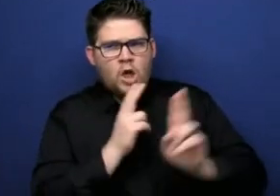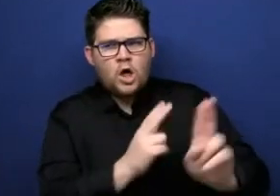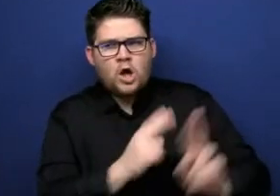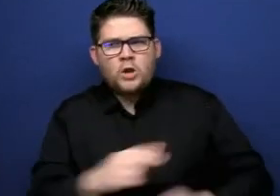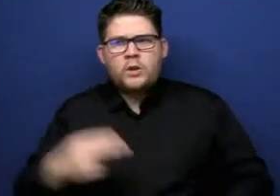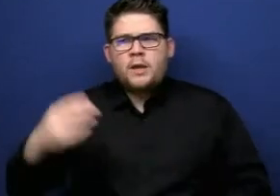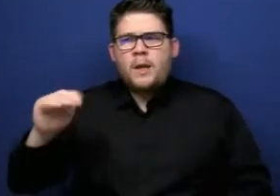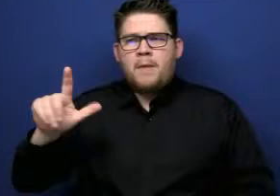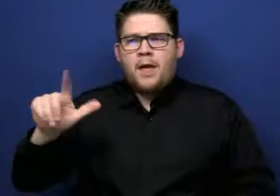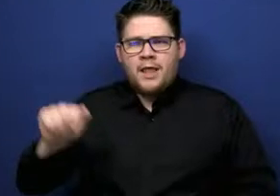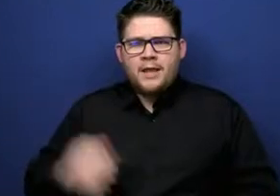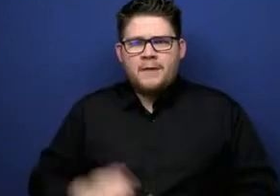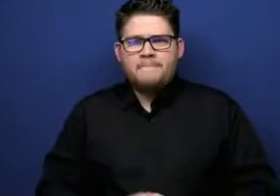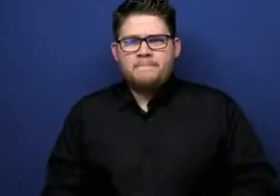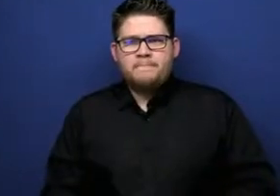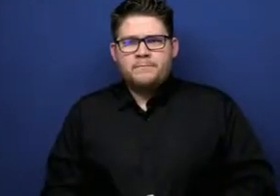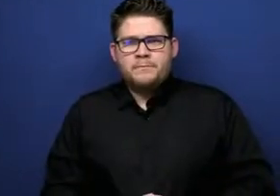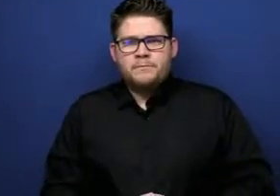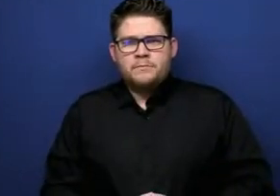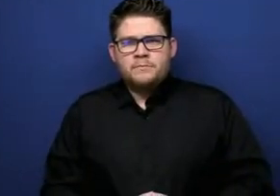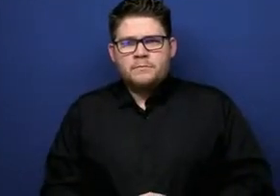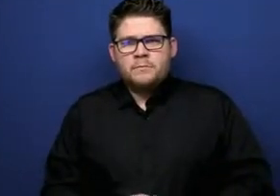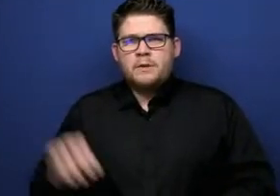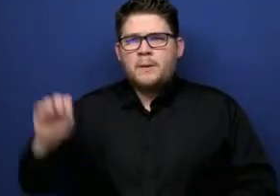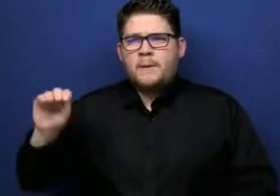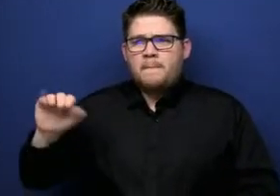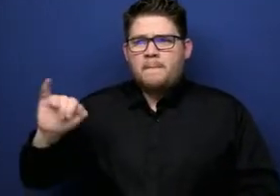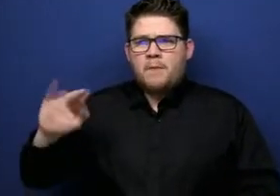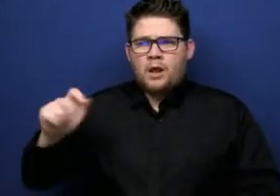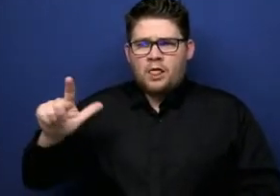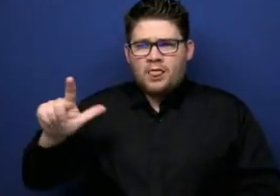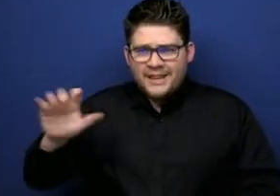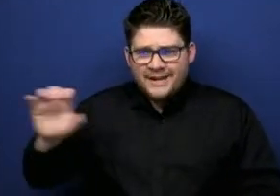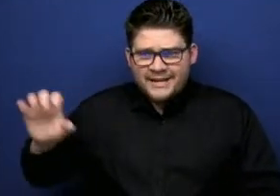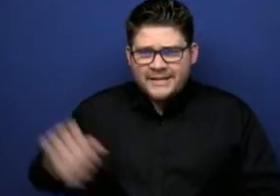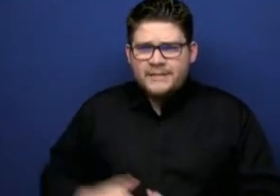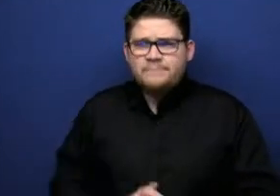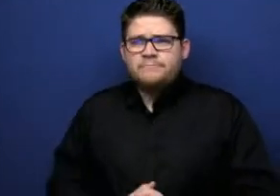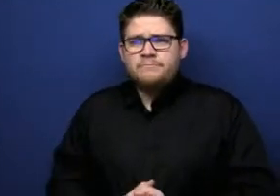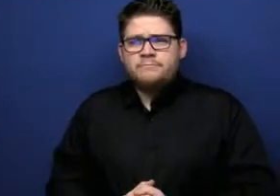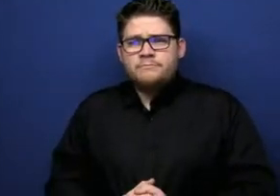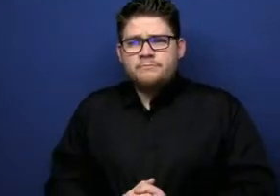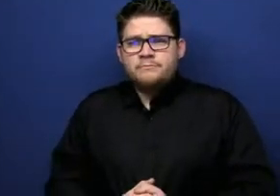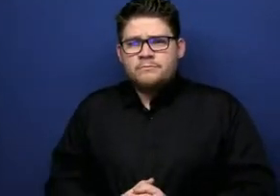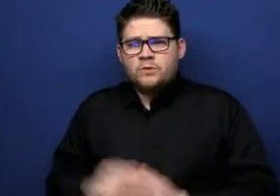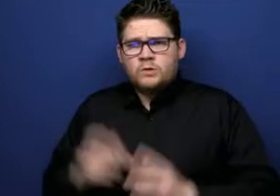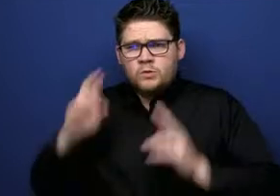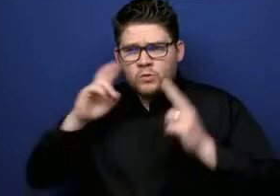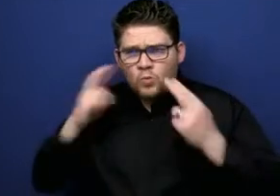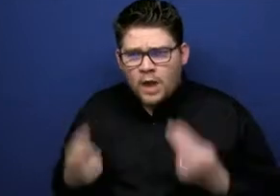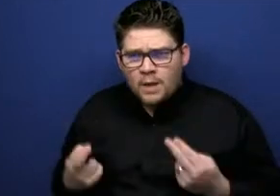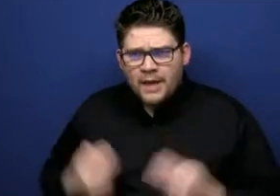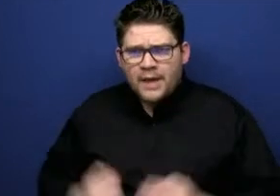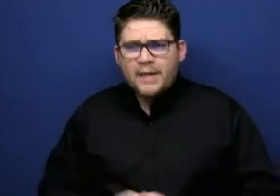Lee, Rabbi Moskowitz, Annabelle Wind, fellow survivors, members of the Legislative